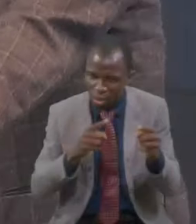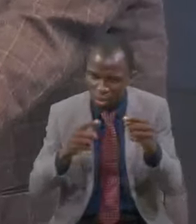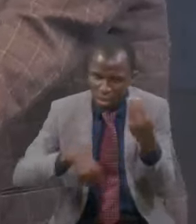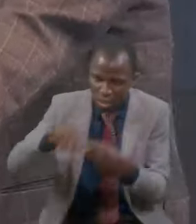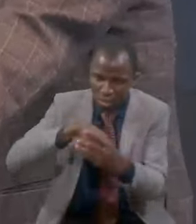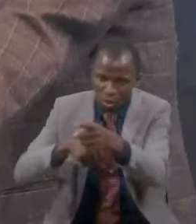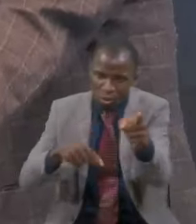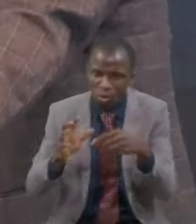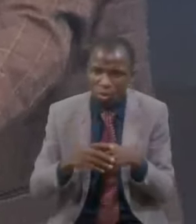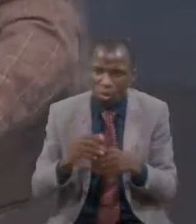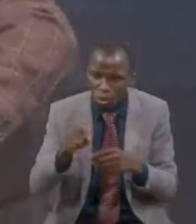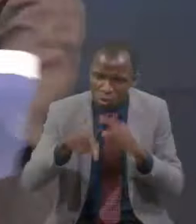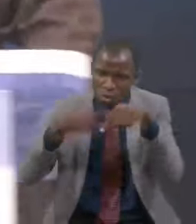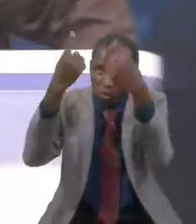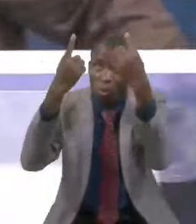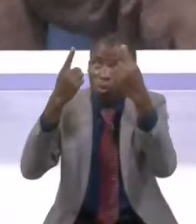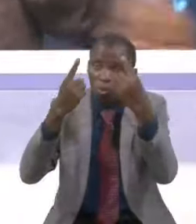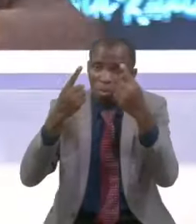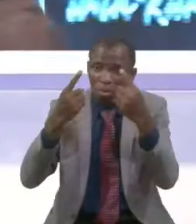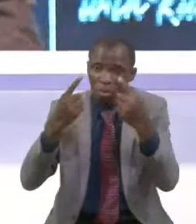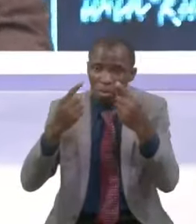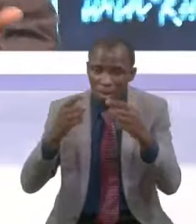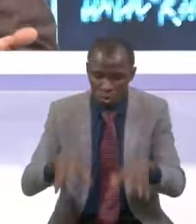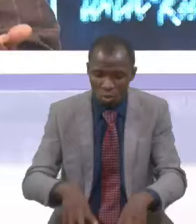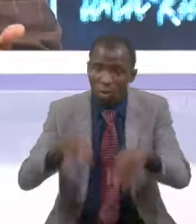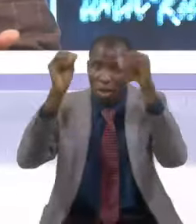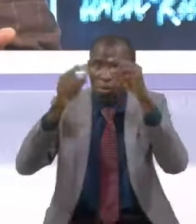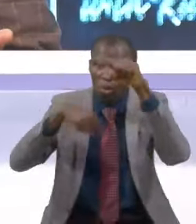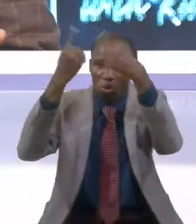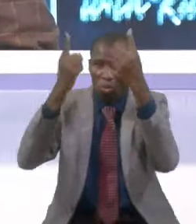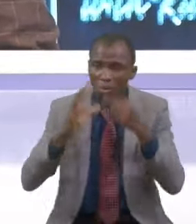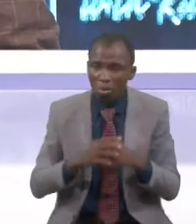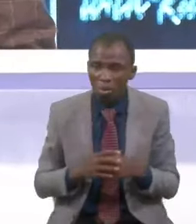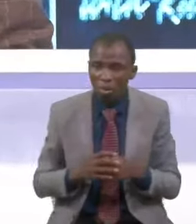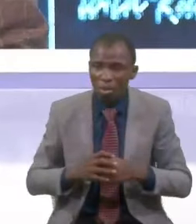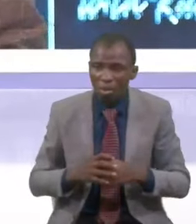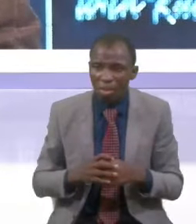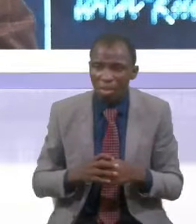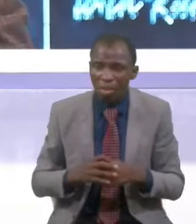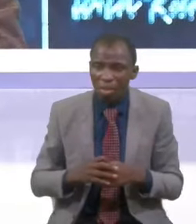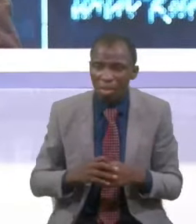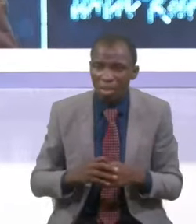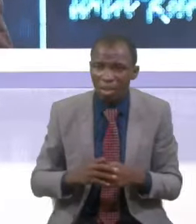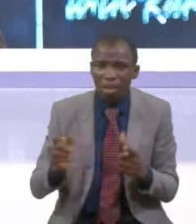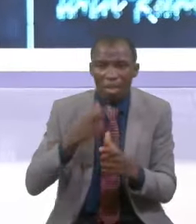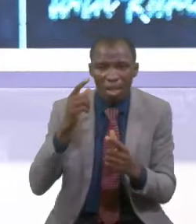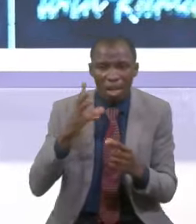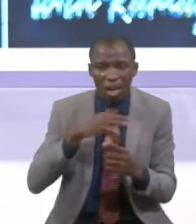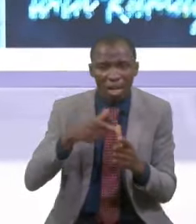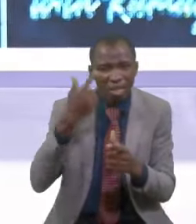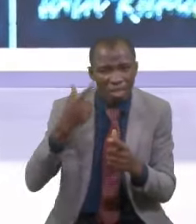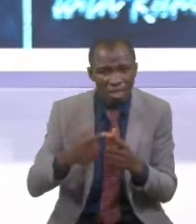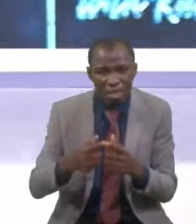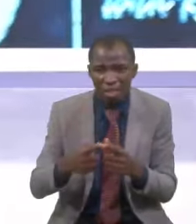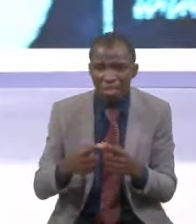go. You go. And then, lo and behold, who